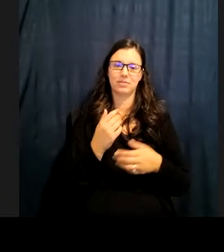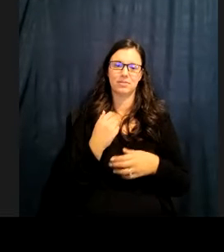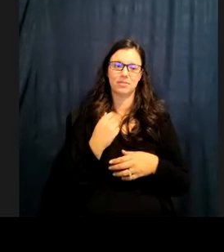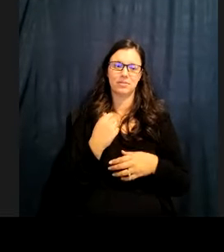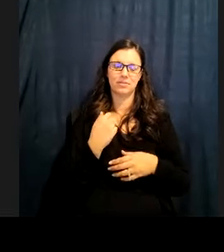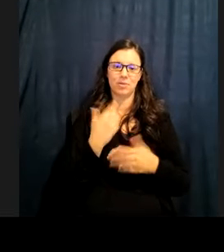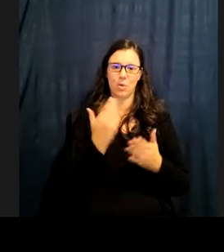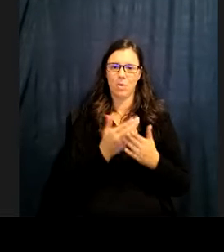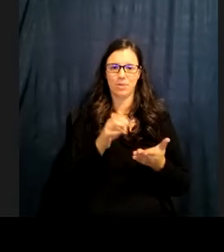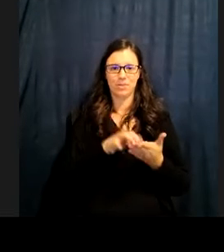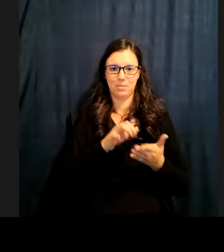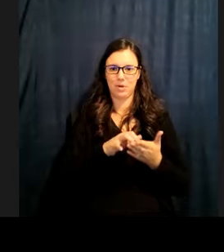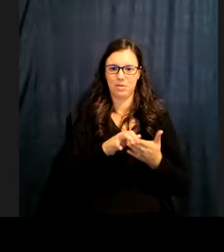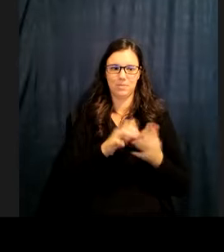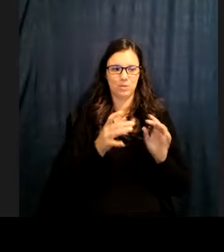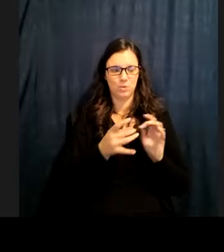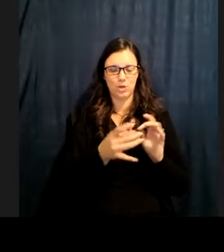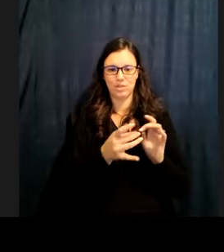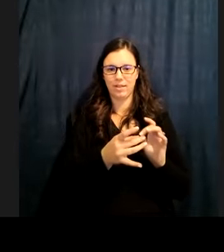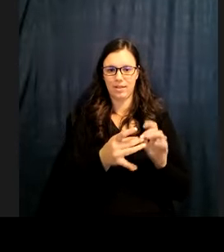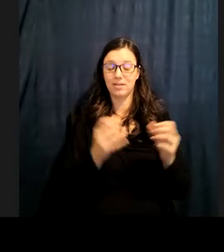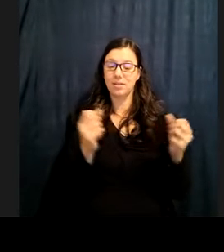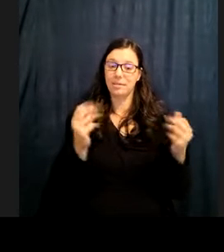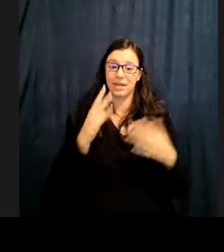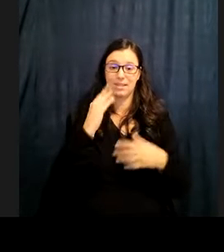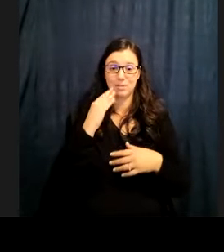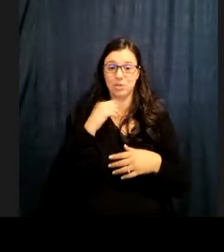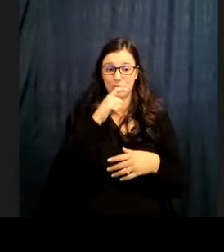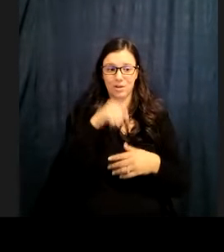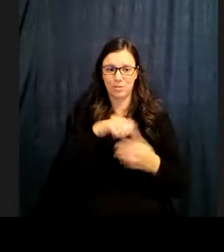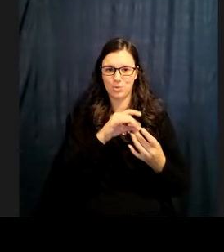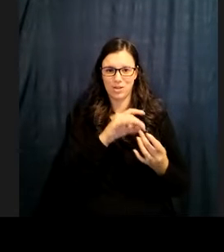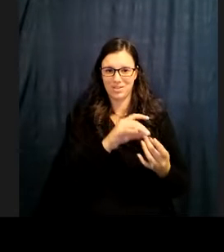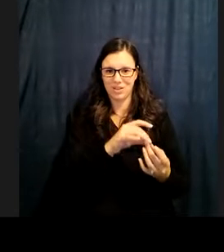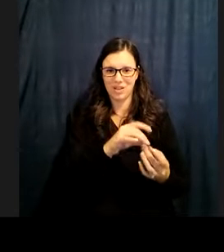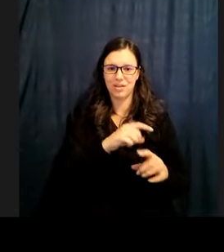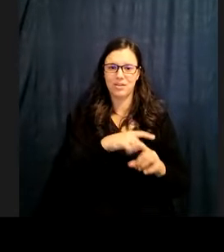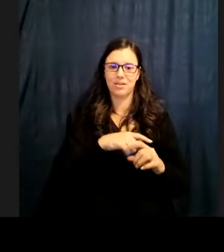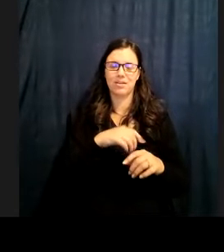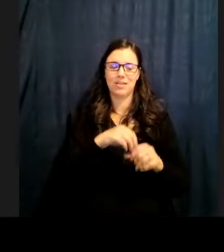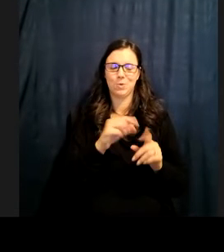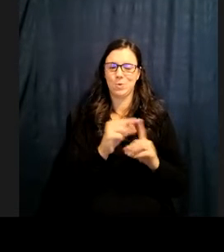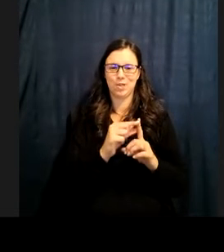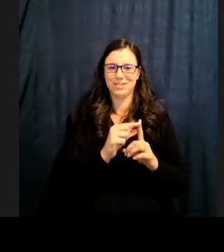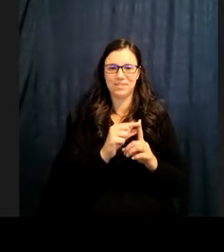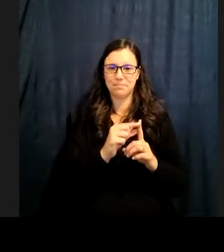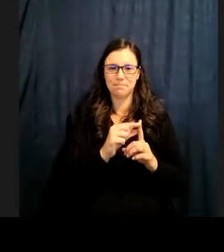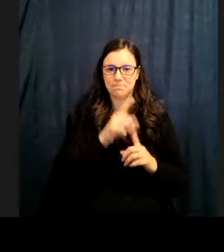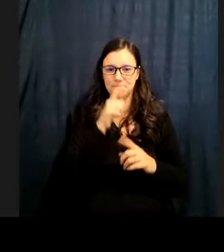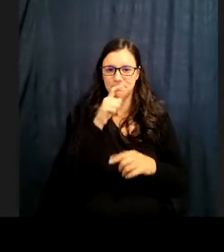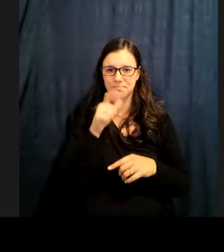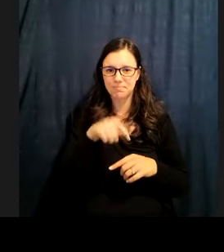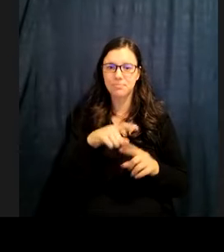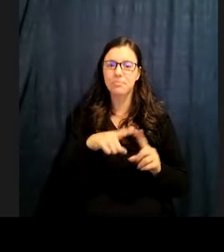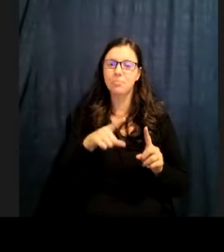nearly impossible to articulate. And there are many experiences that don't need to be articulated in words. But I do